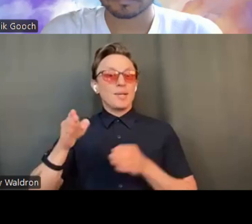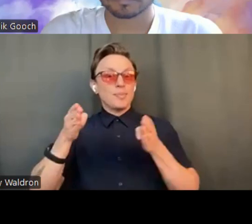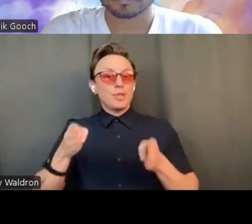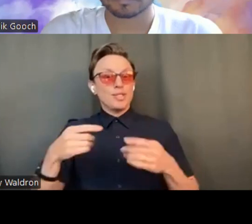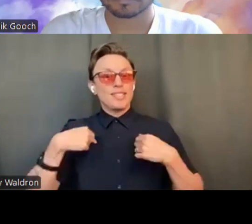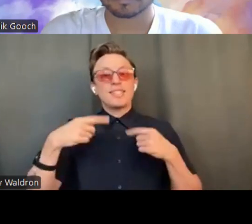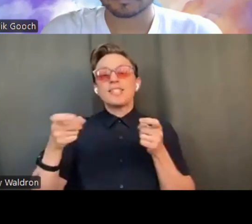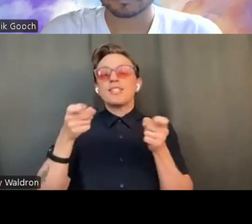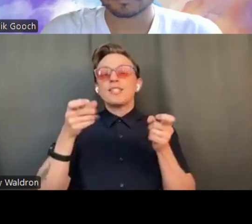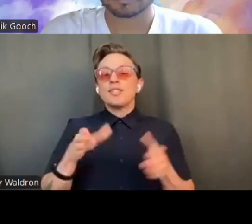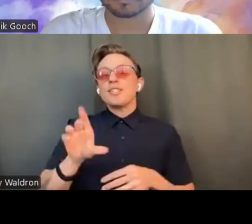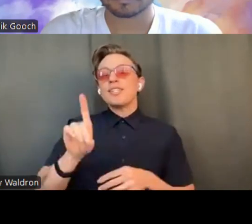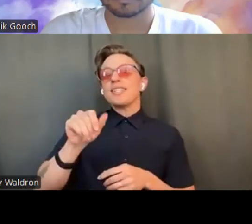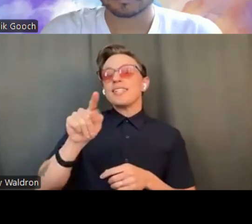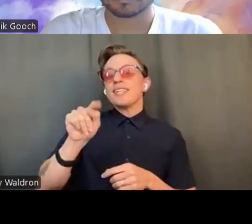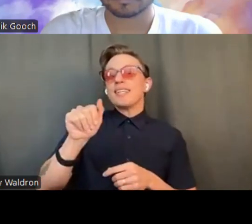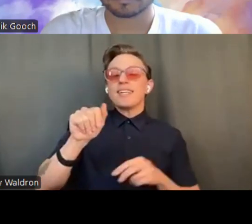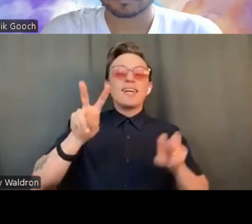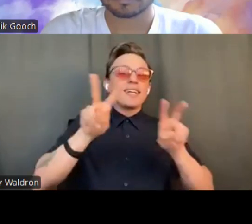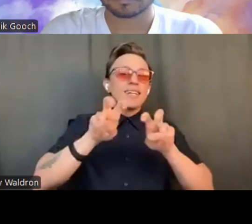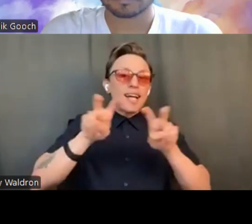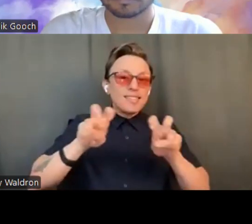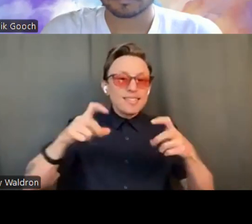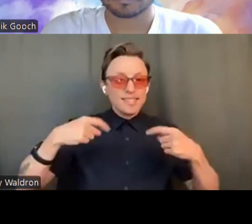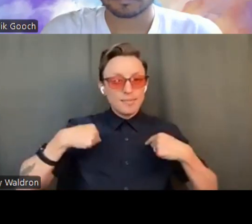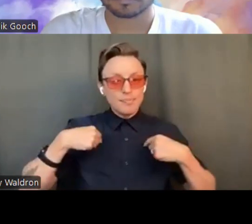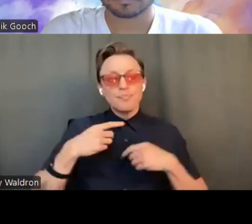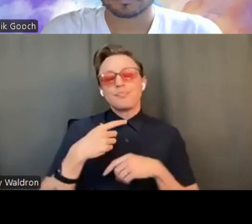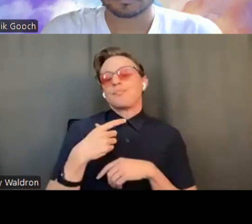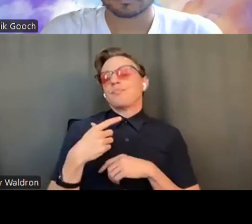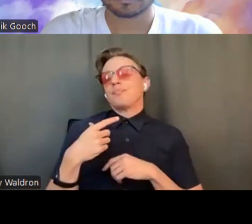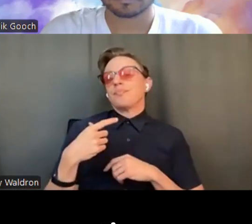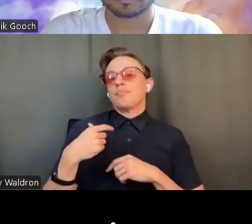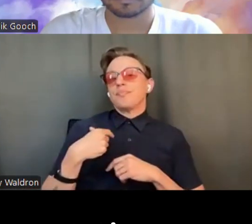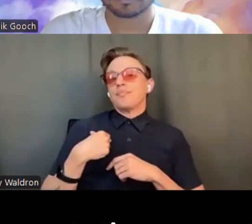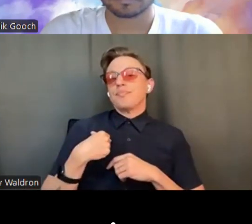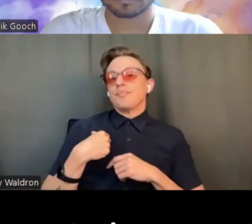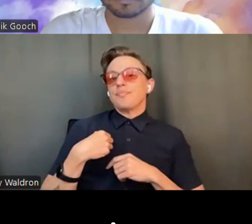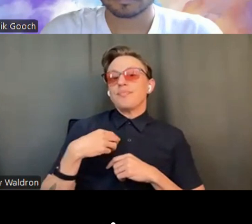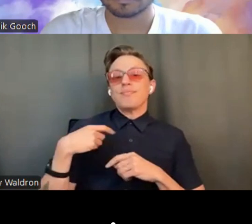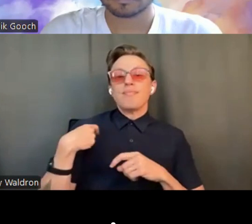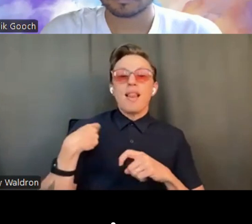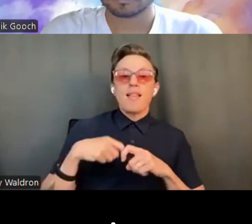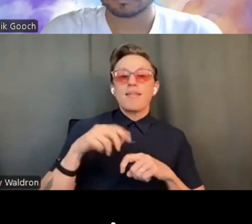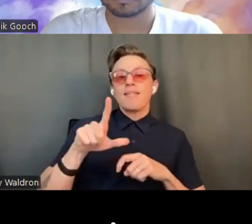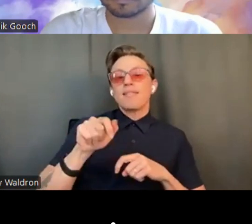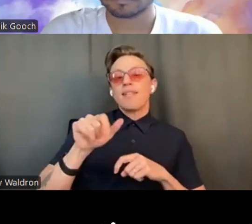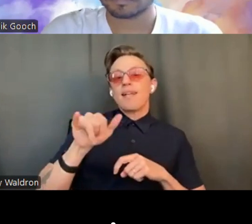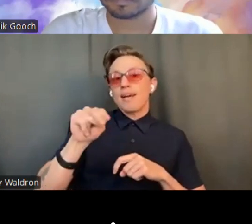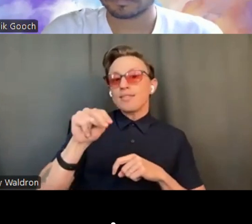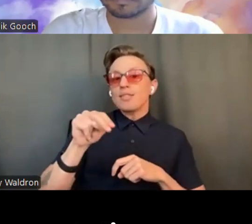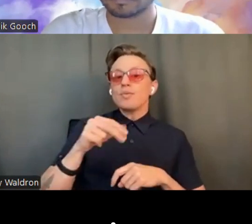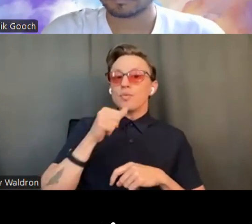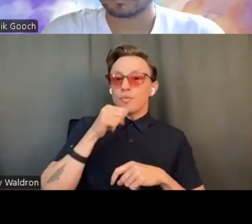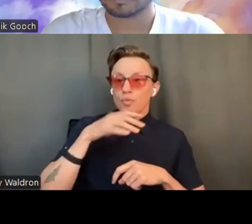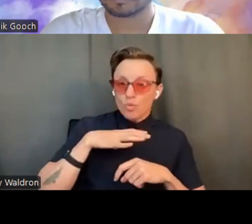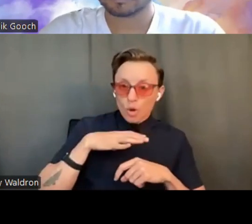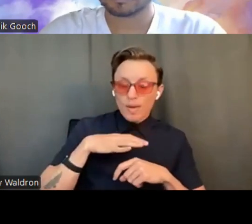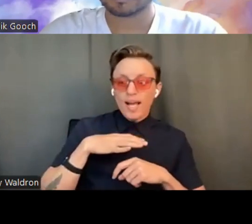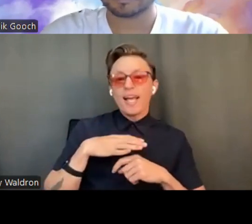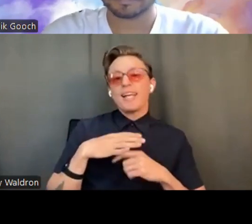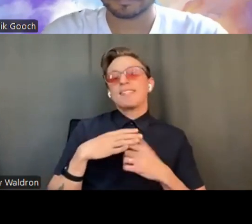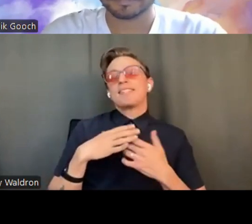director of data analysis. I am a Latin woman, ethnically ambiguous looking